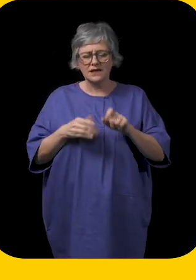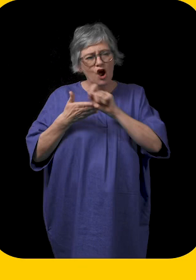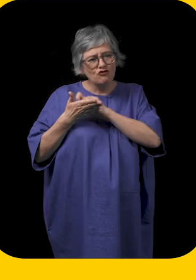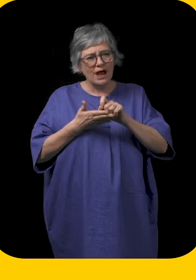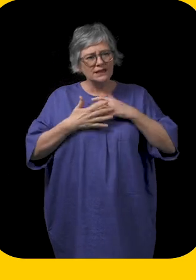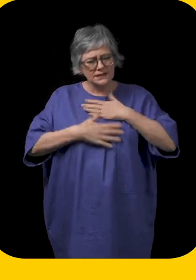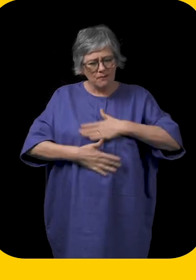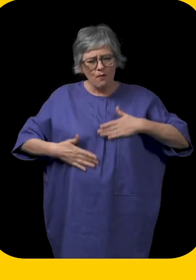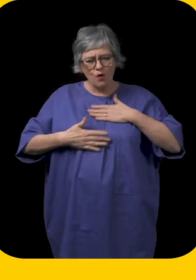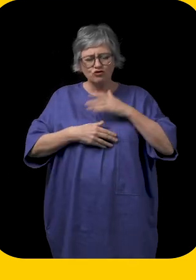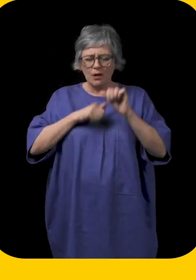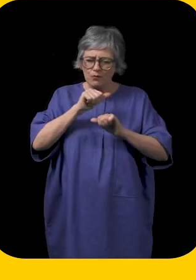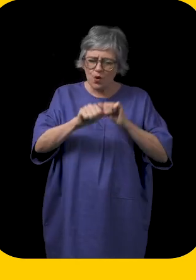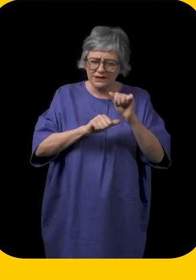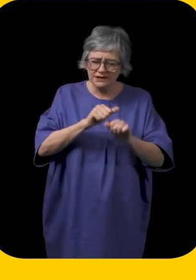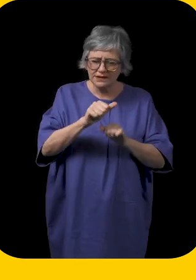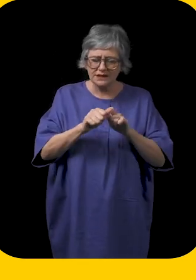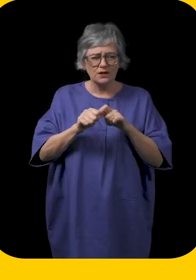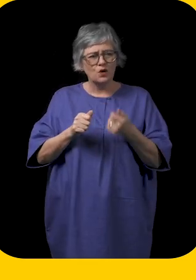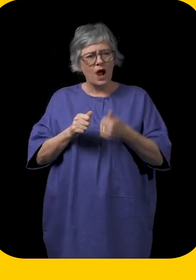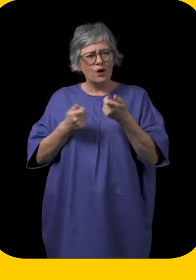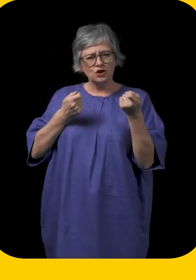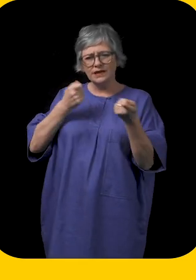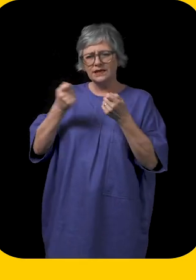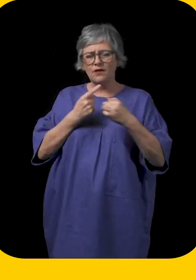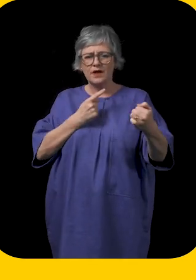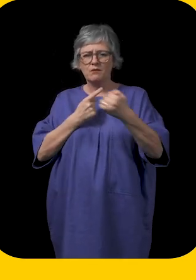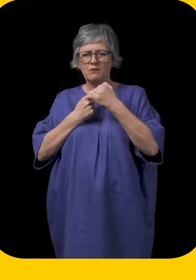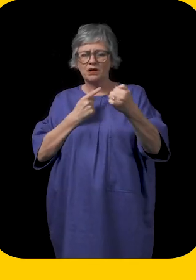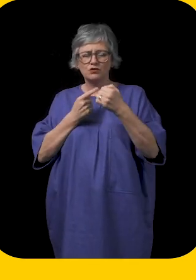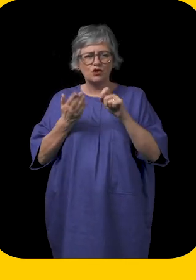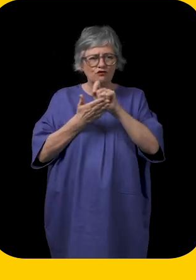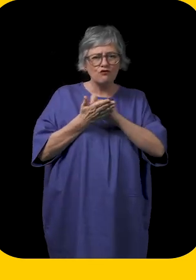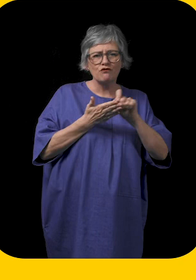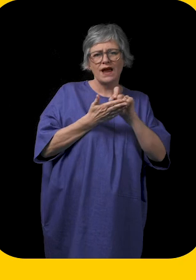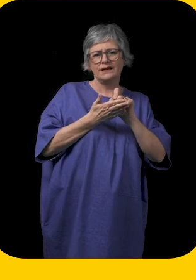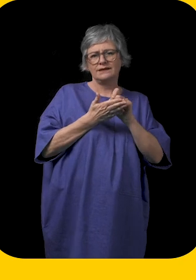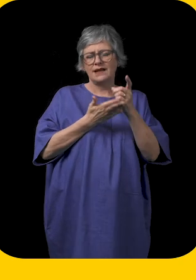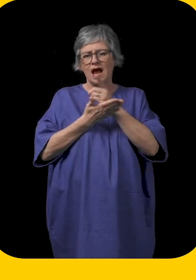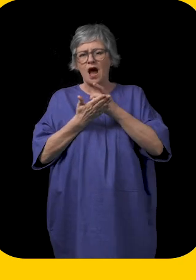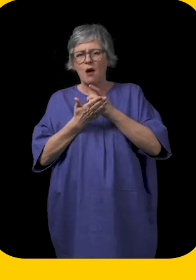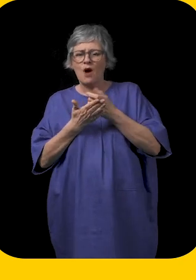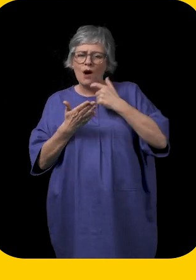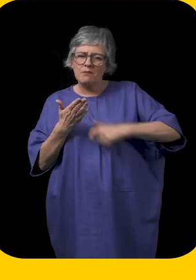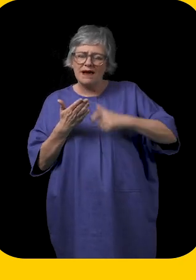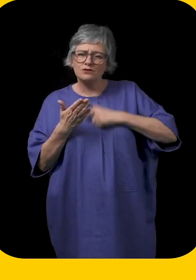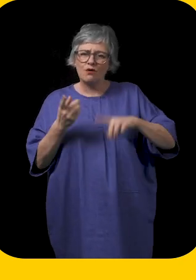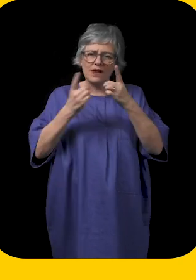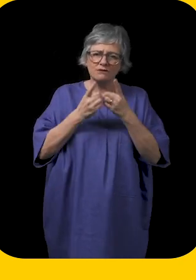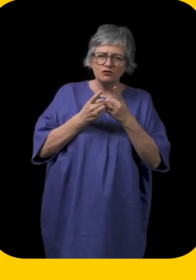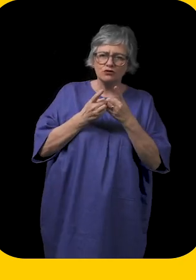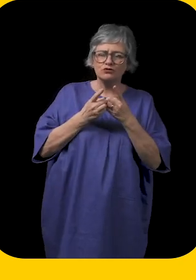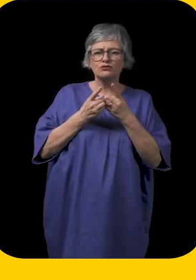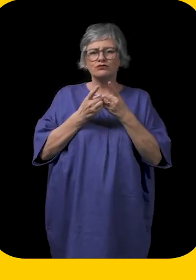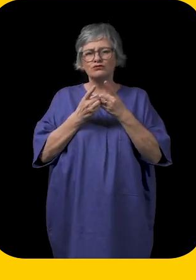you know. Writing's quite, it's an emotional process. So how do you deal with sort of the emotional impact of writing about something personal to